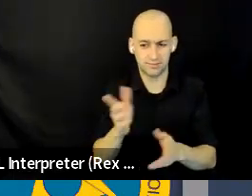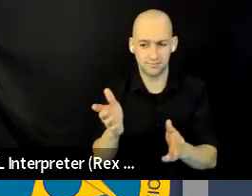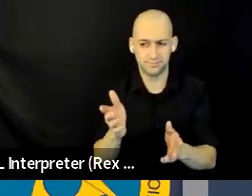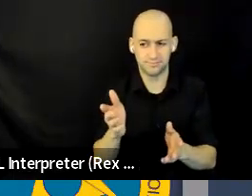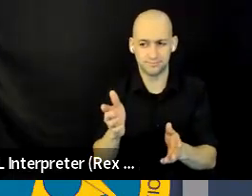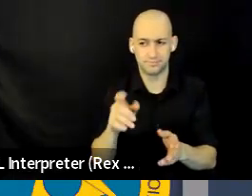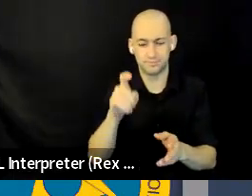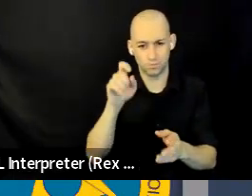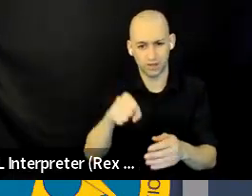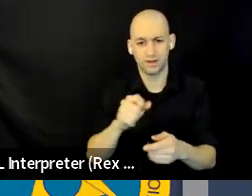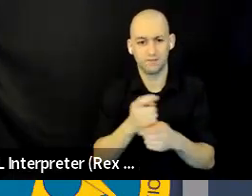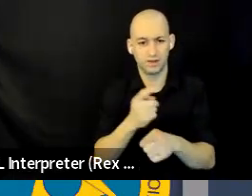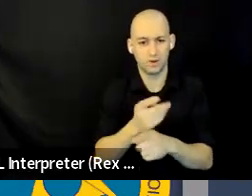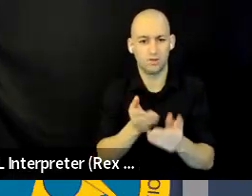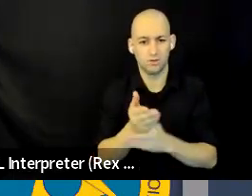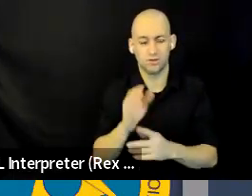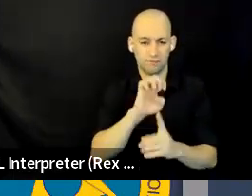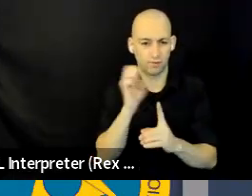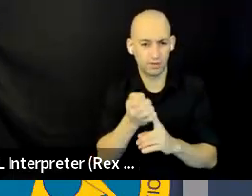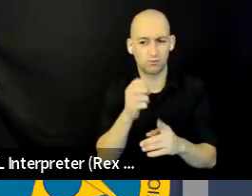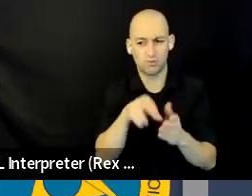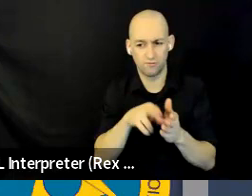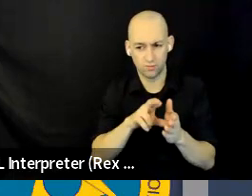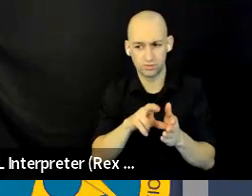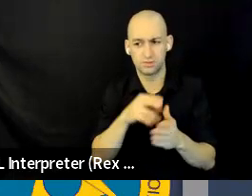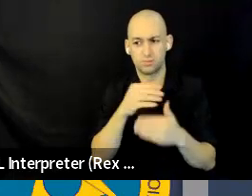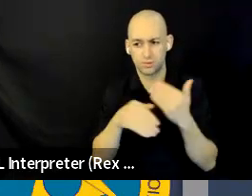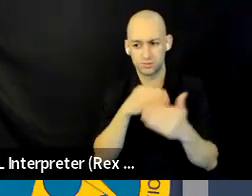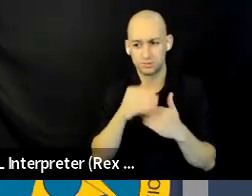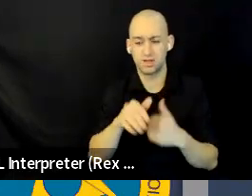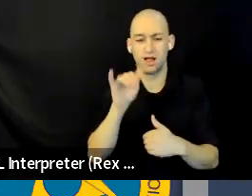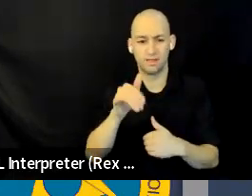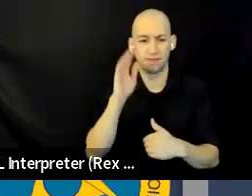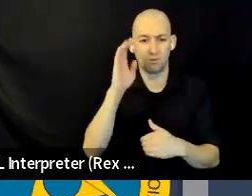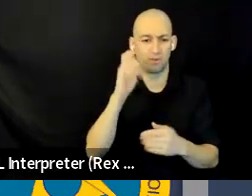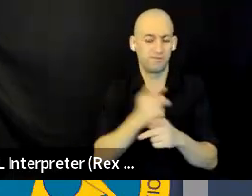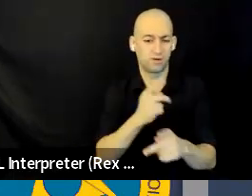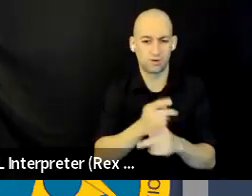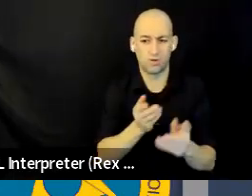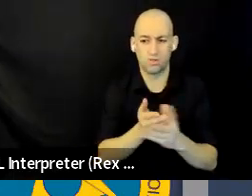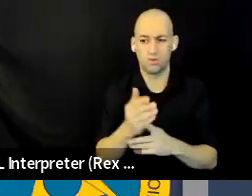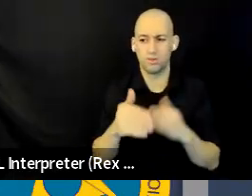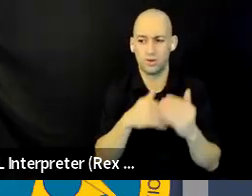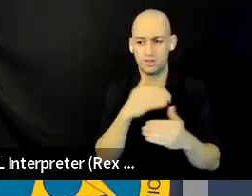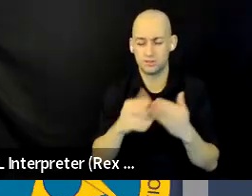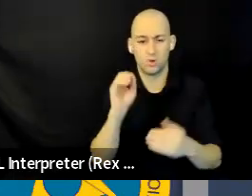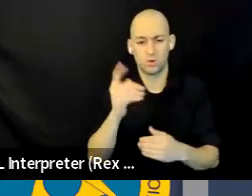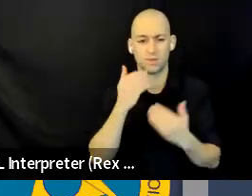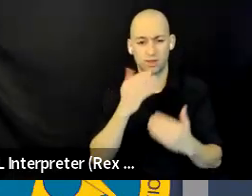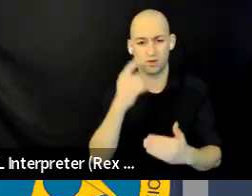figured out during the environmental review process. Yeah, and they will be figured out during the environmental Okay, review process. great, thanks for clarifying. Commissioner